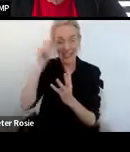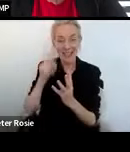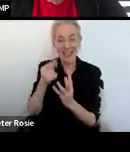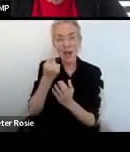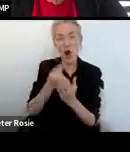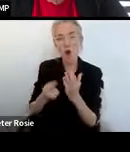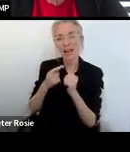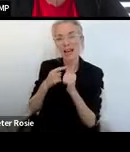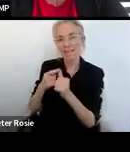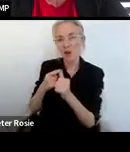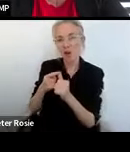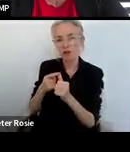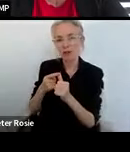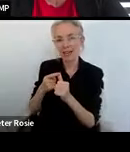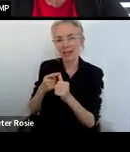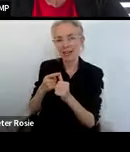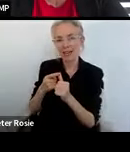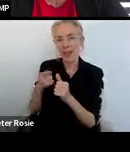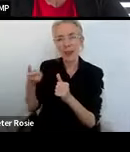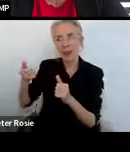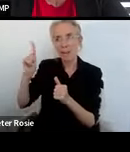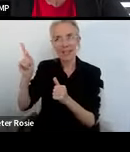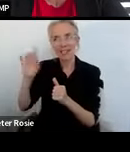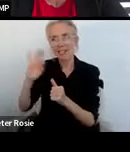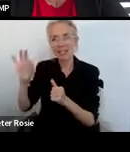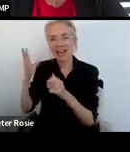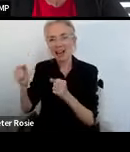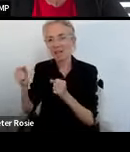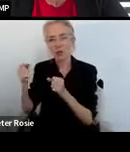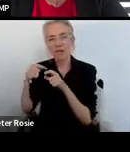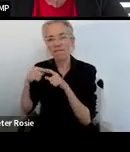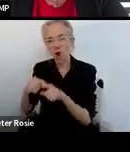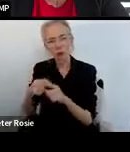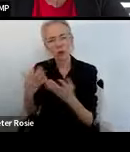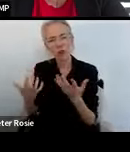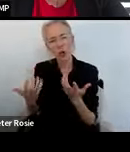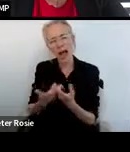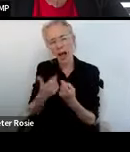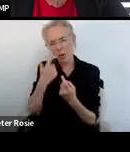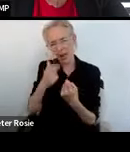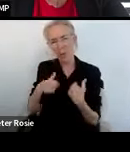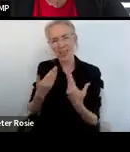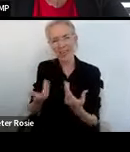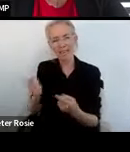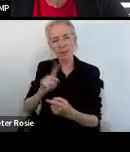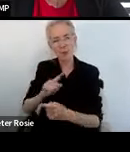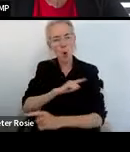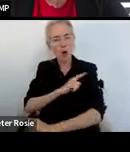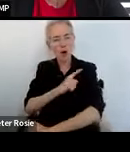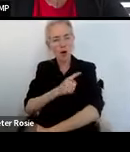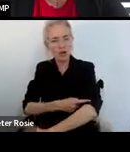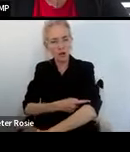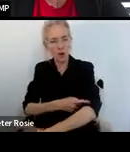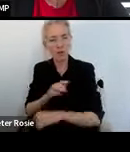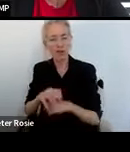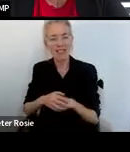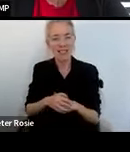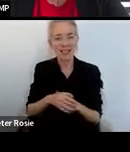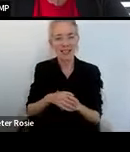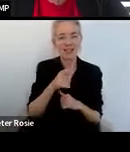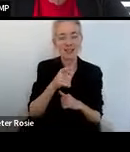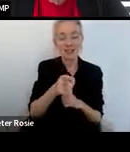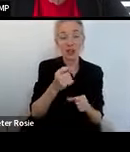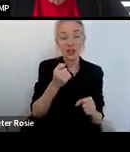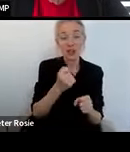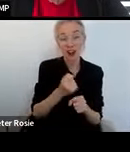more authority? Well, I think, you know, we've framed this up as kind of a committee about a committee about a committee, and we know that although there